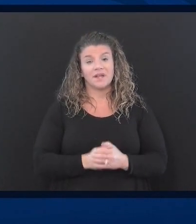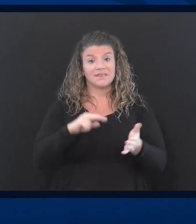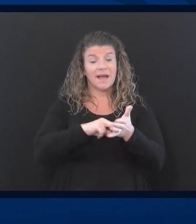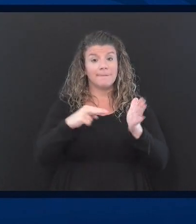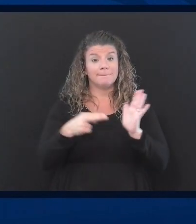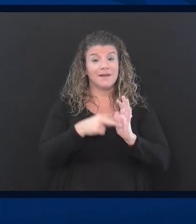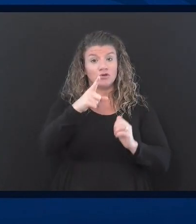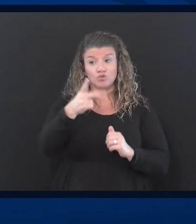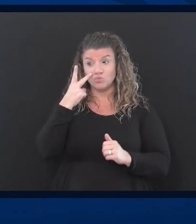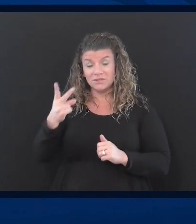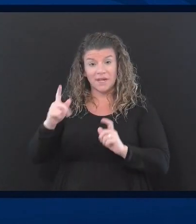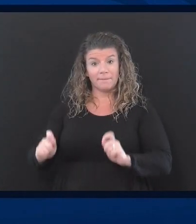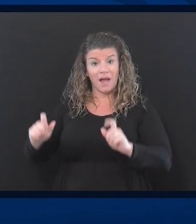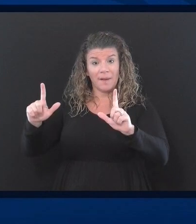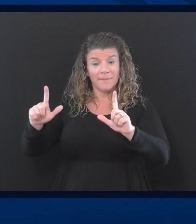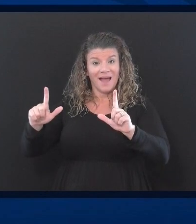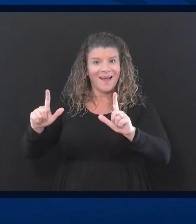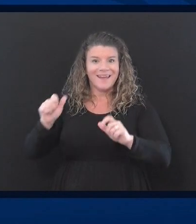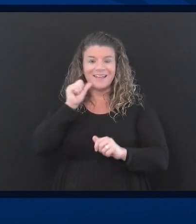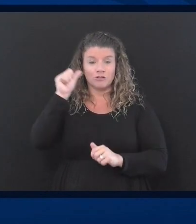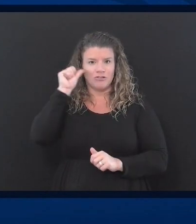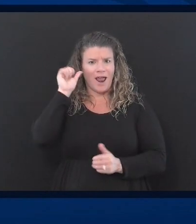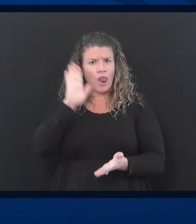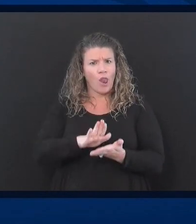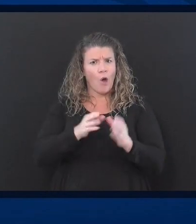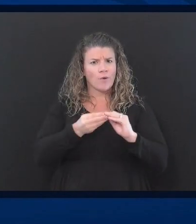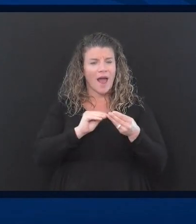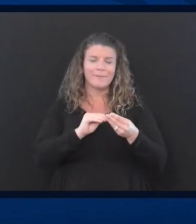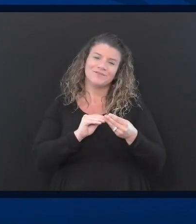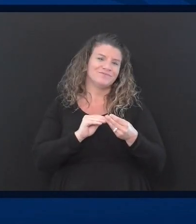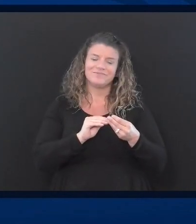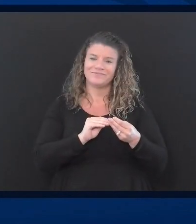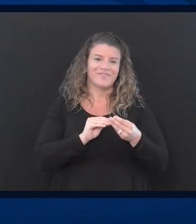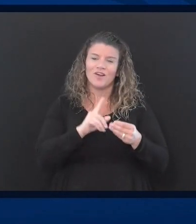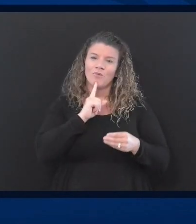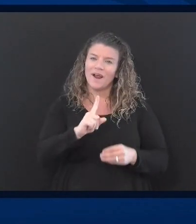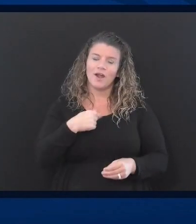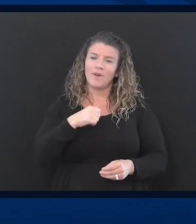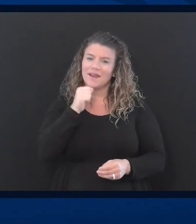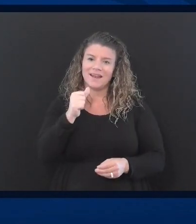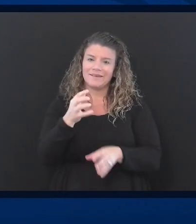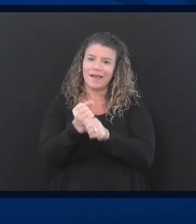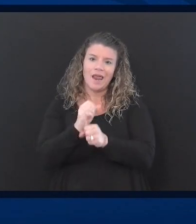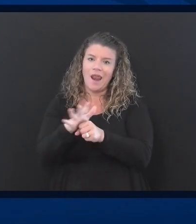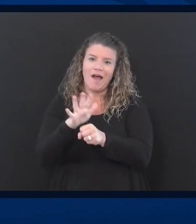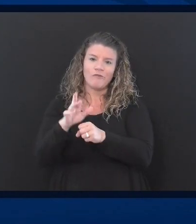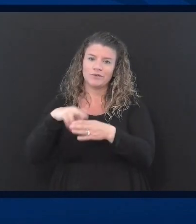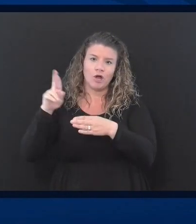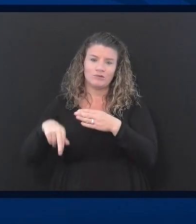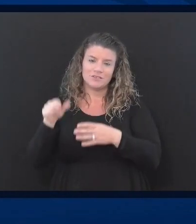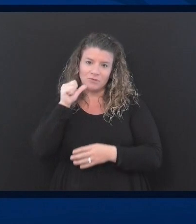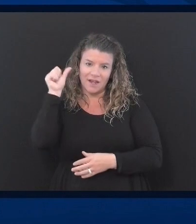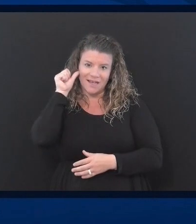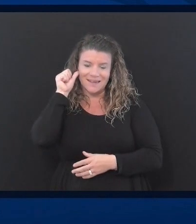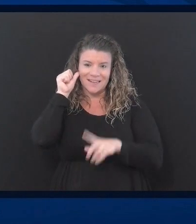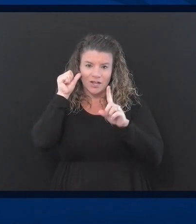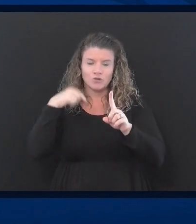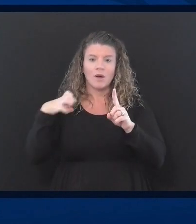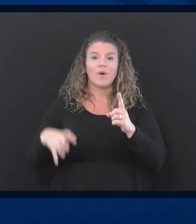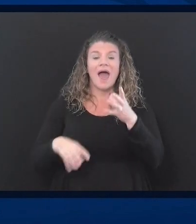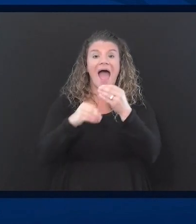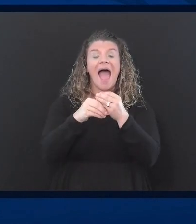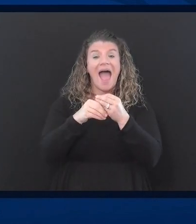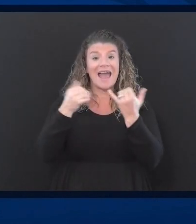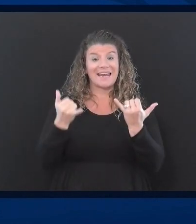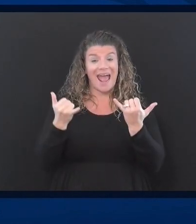number of positives that came in yesterday, because we just didn't get many test results in yesterday. And the only other thing I would add is this